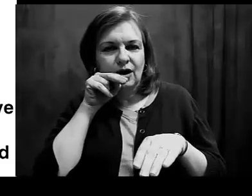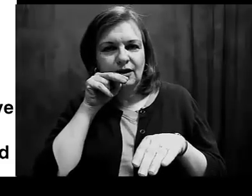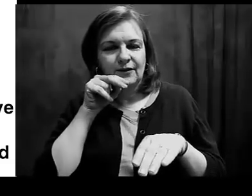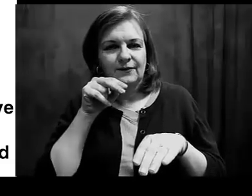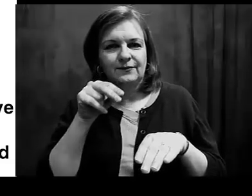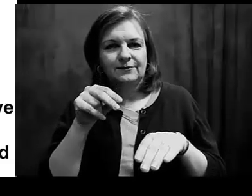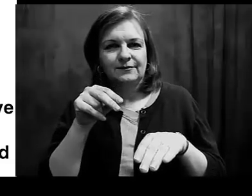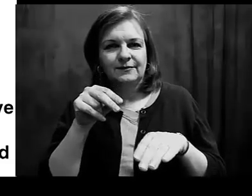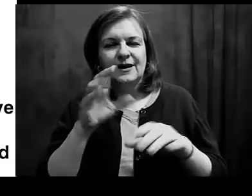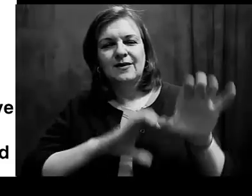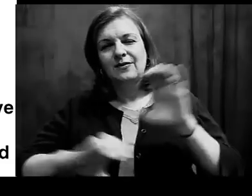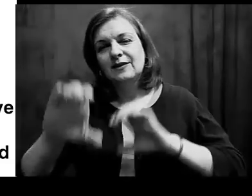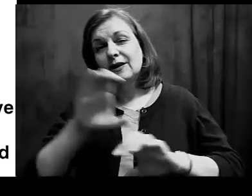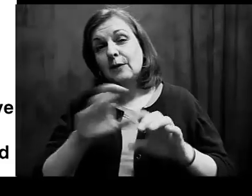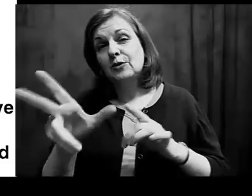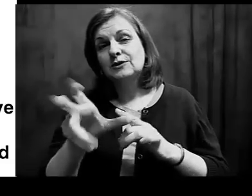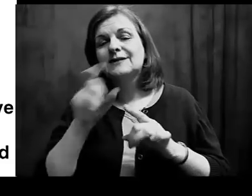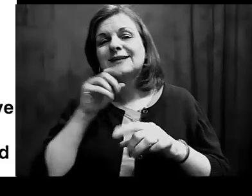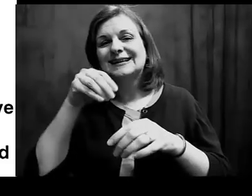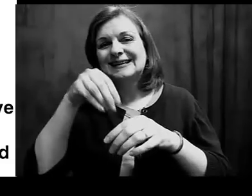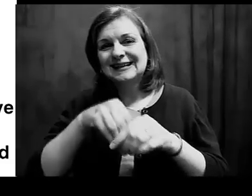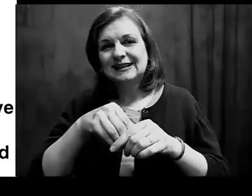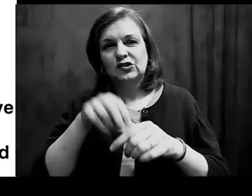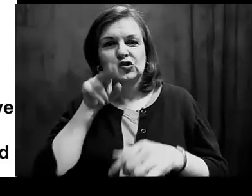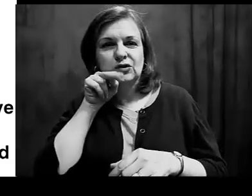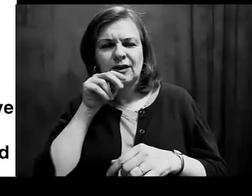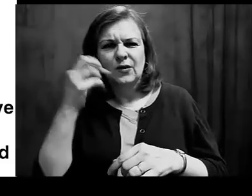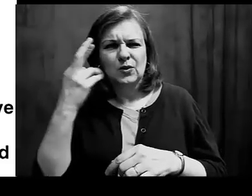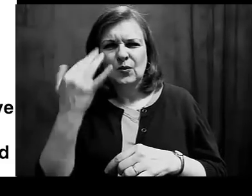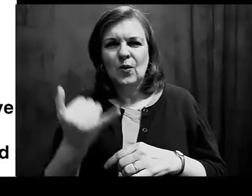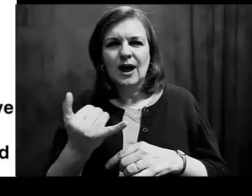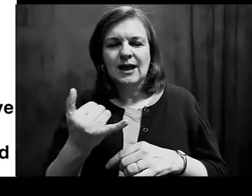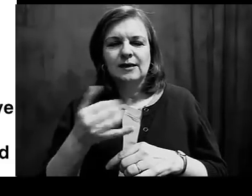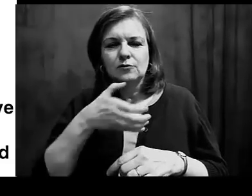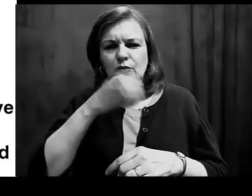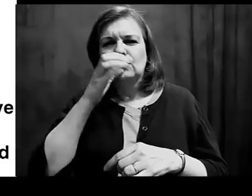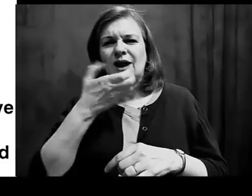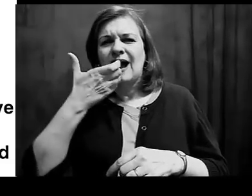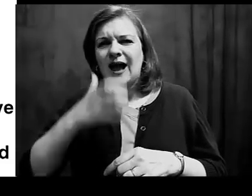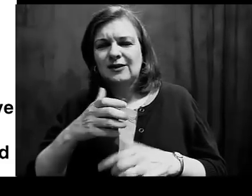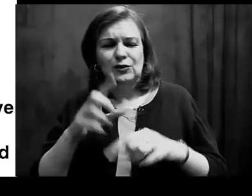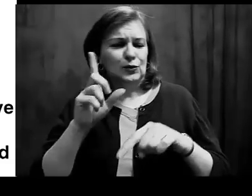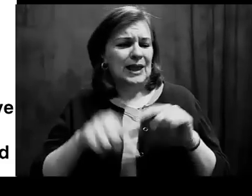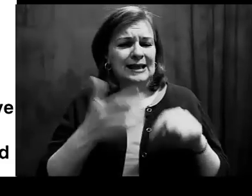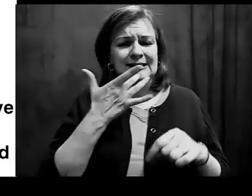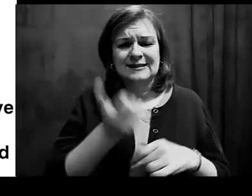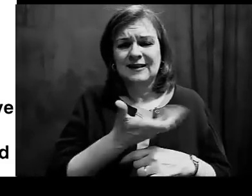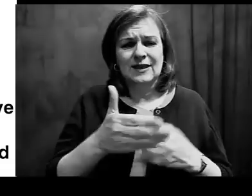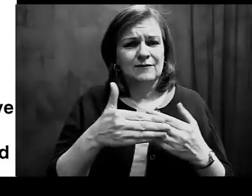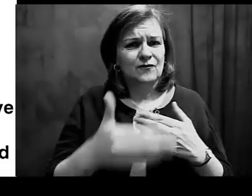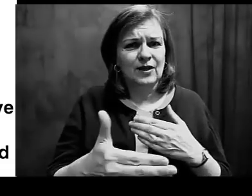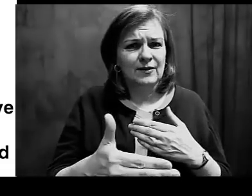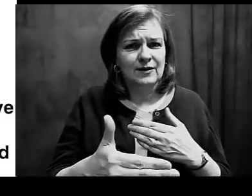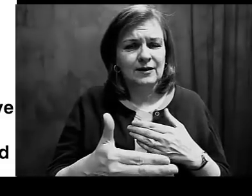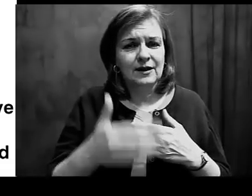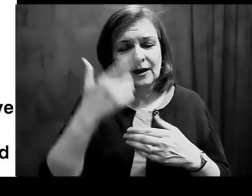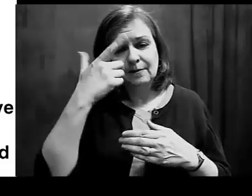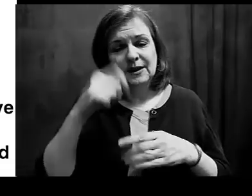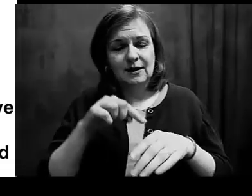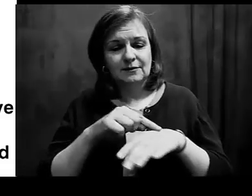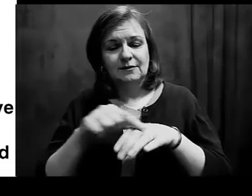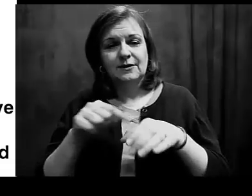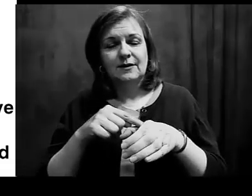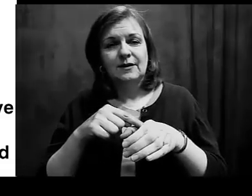These chemoreceptors are deep in pores in your tongue. The reason you can't taste anything when you've burned your tongue is because you've swollen